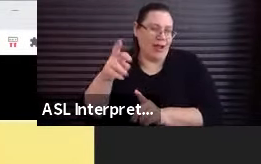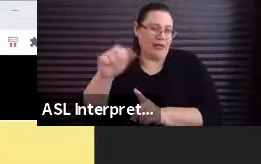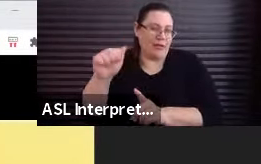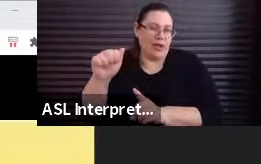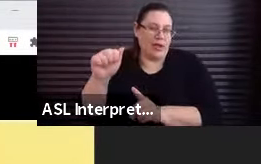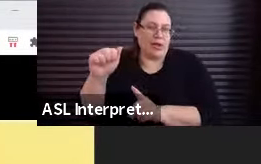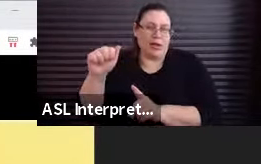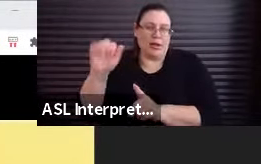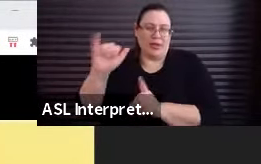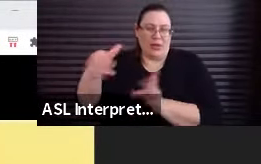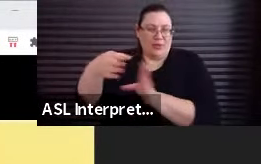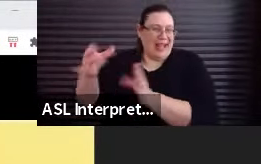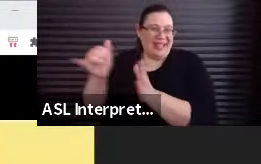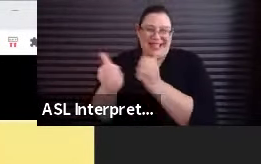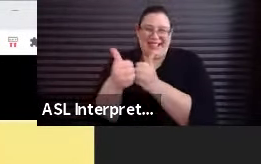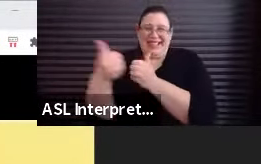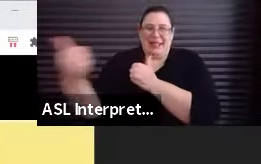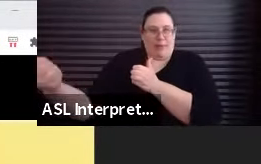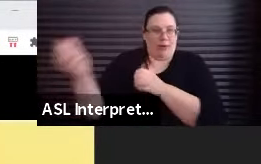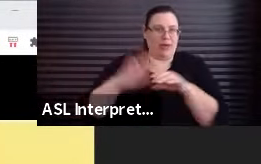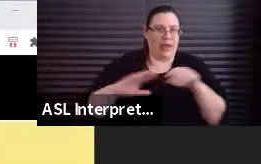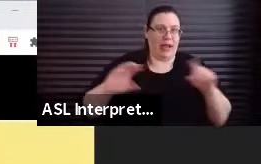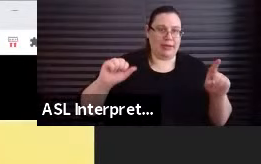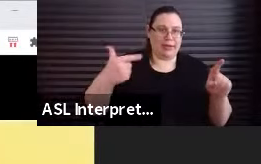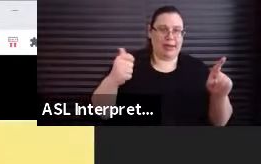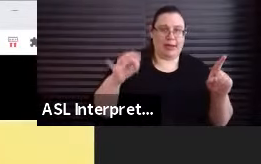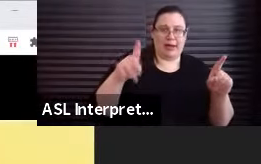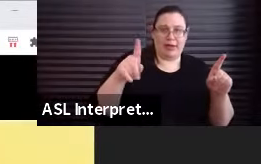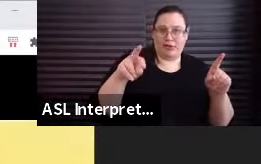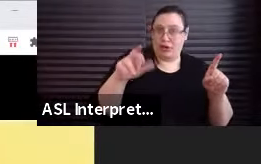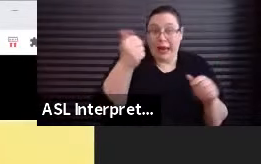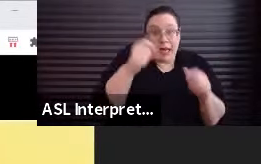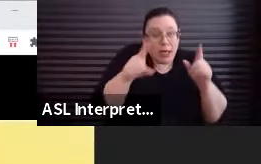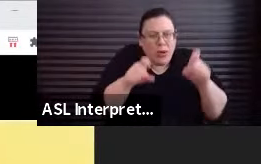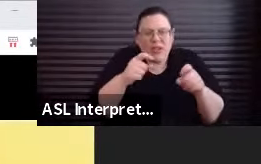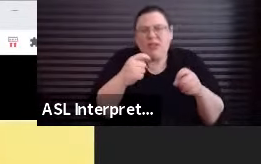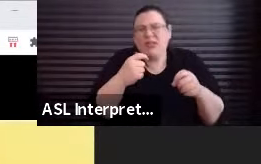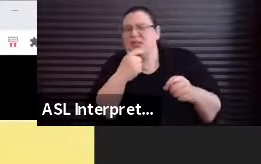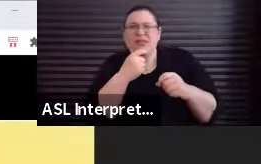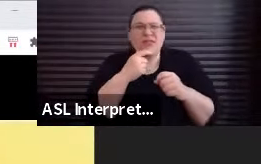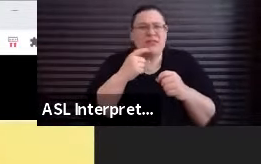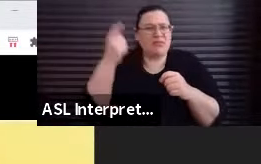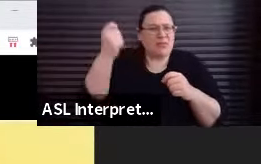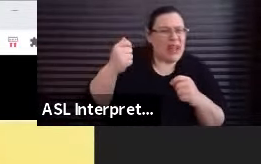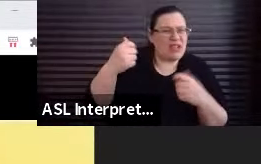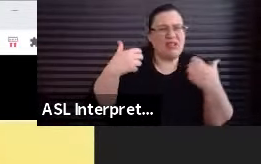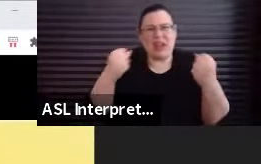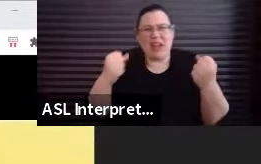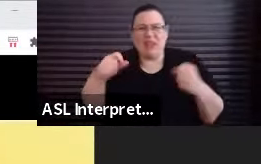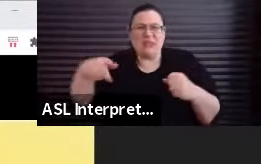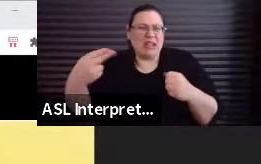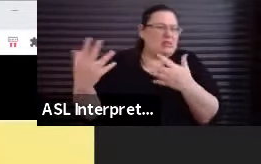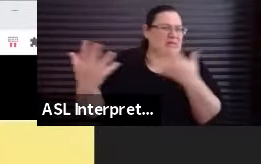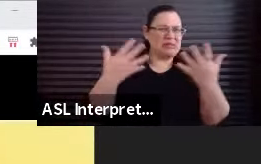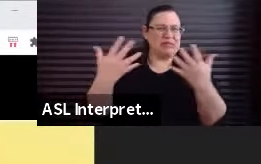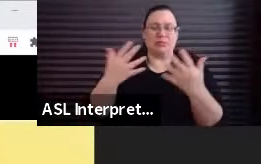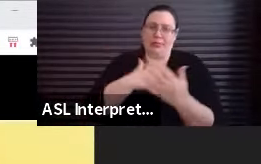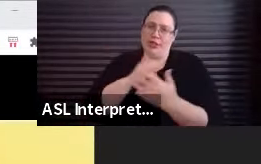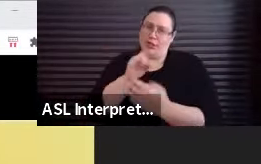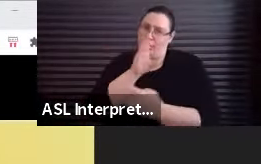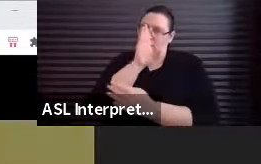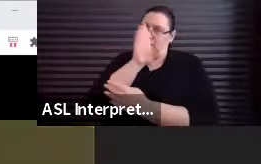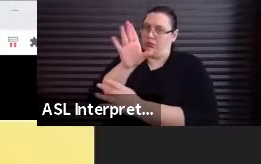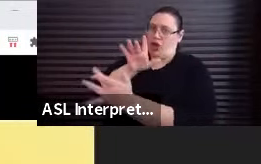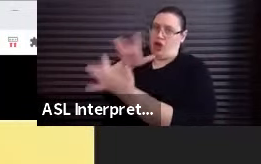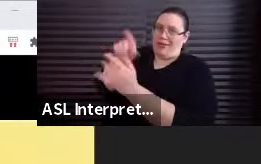separate entity from SAG-AFTRA. So if you have any questions about the pension and the health plan, please contact them directly.